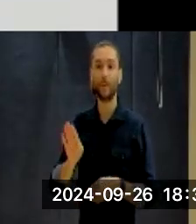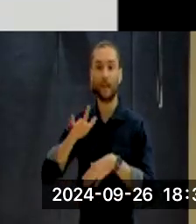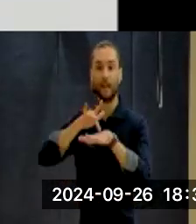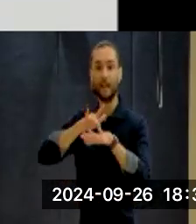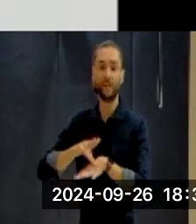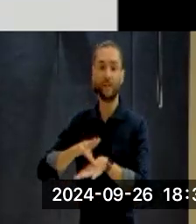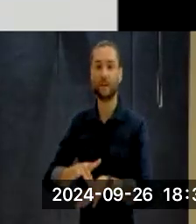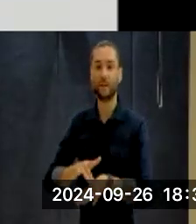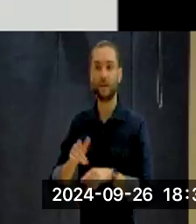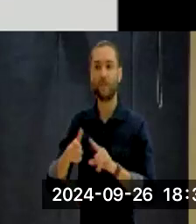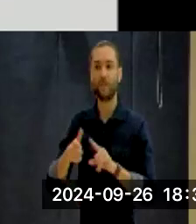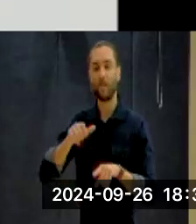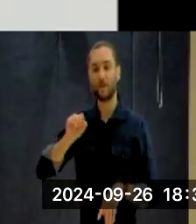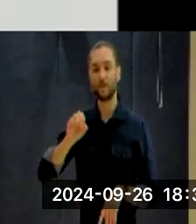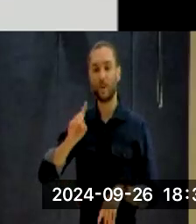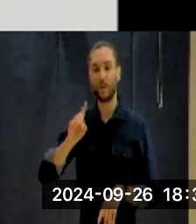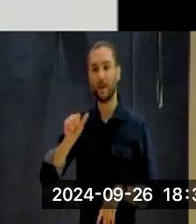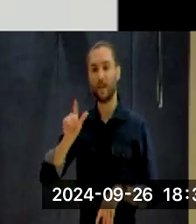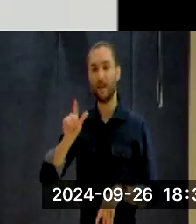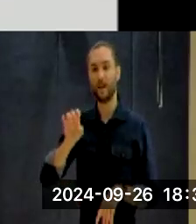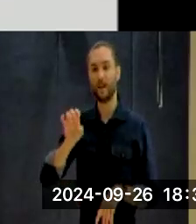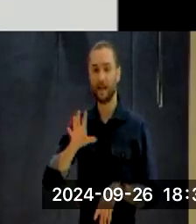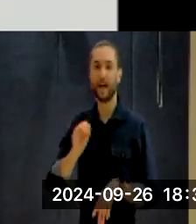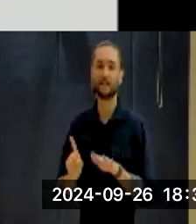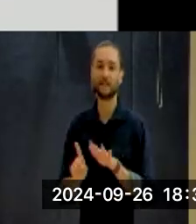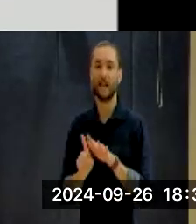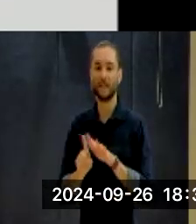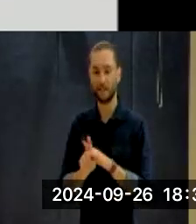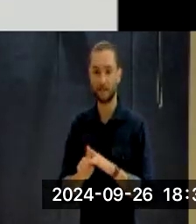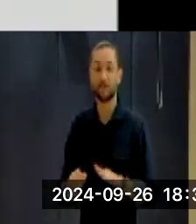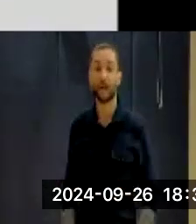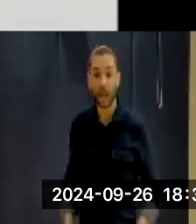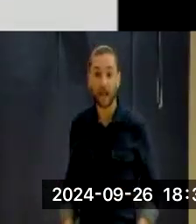of sodalite and sandals and purple pants.